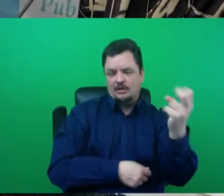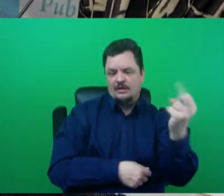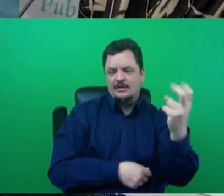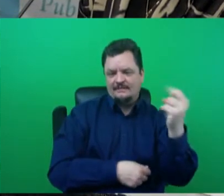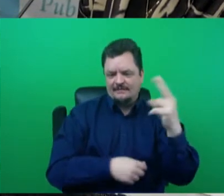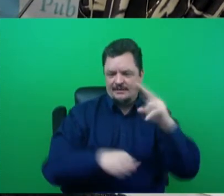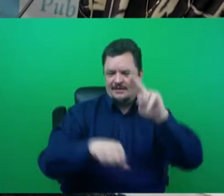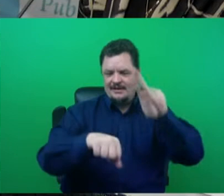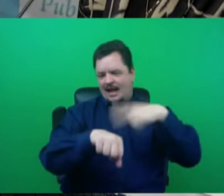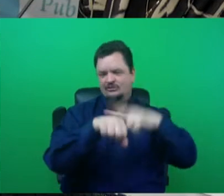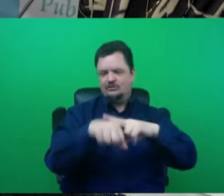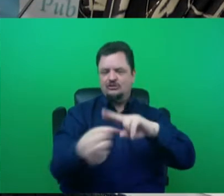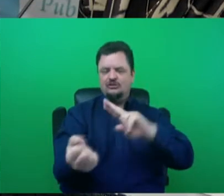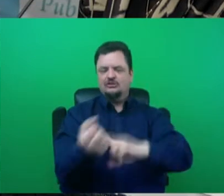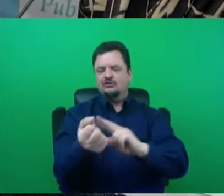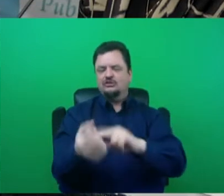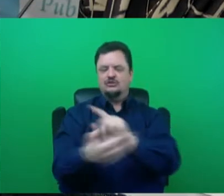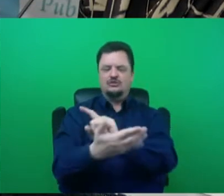El Paso County, Colorado.